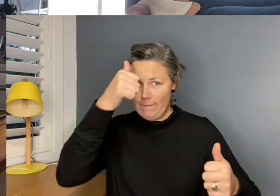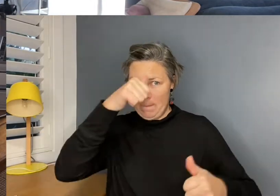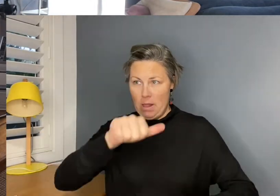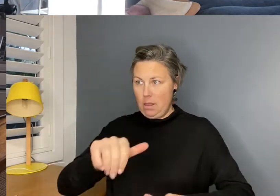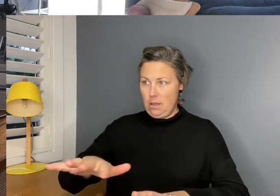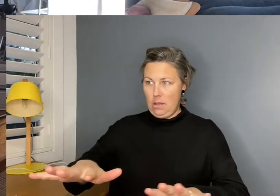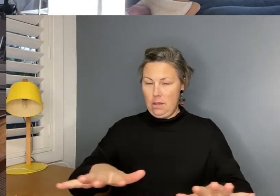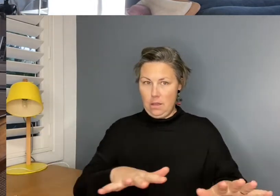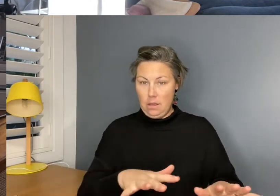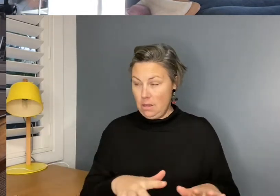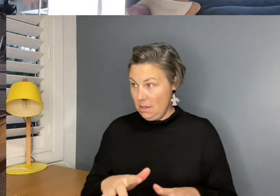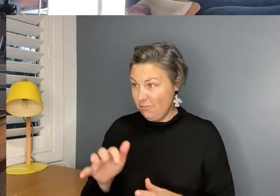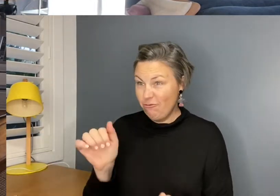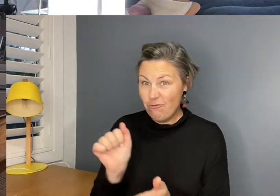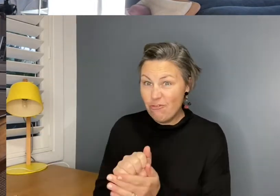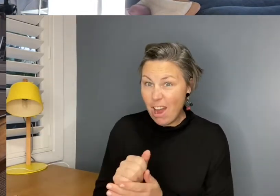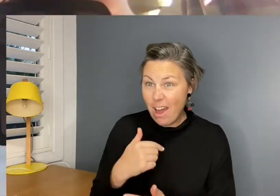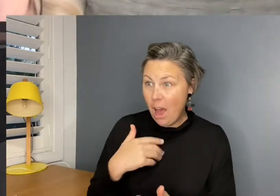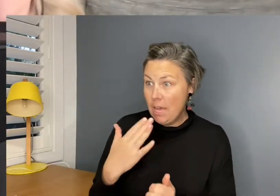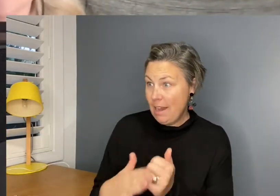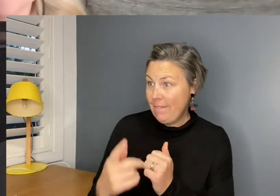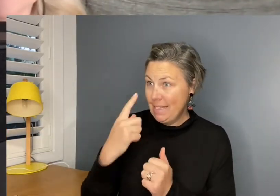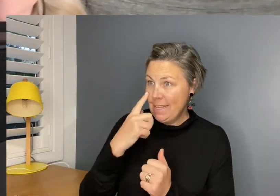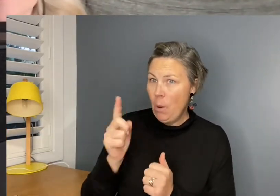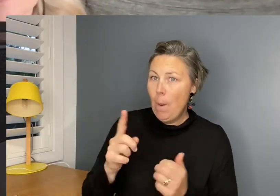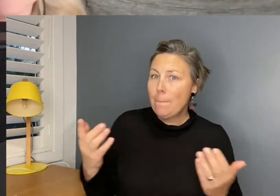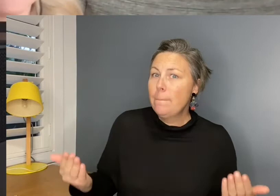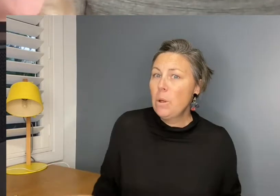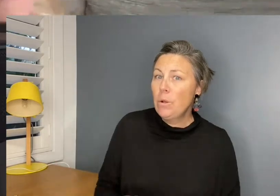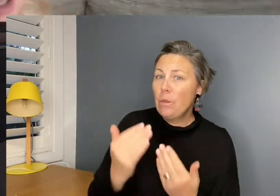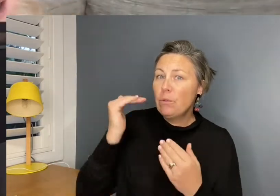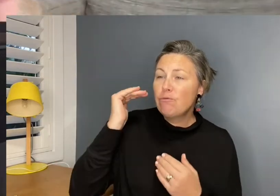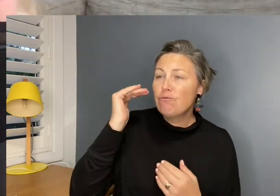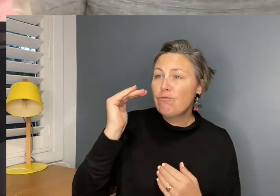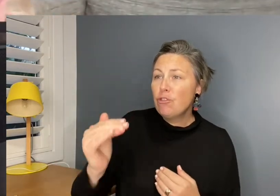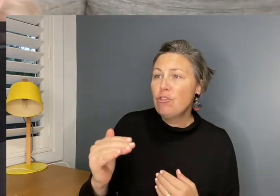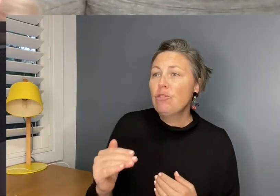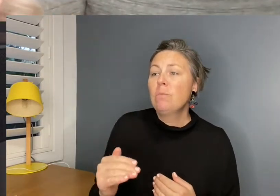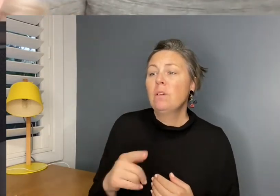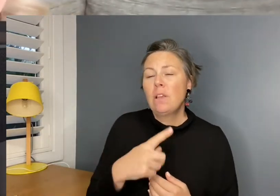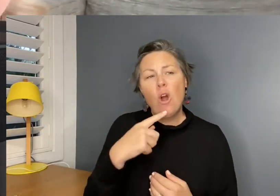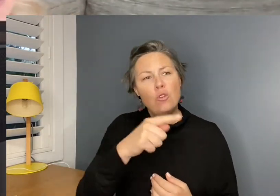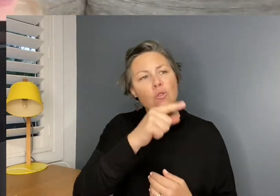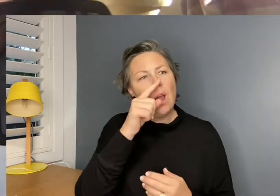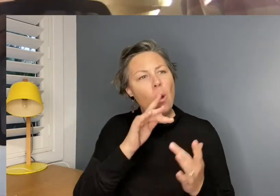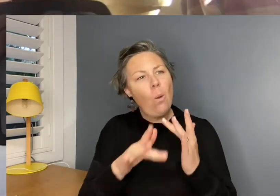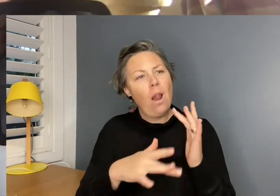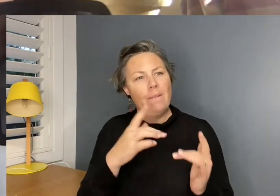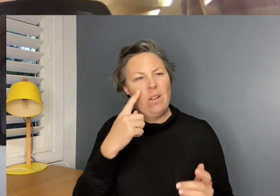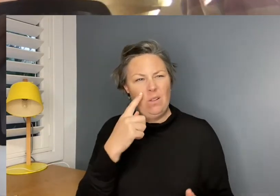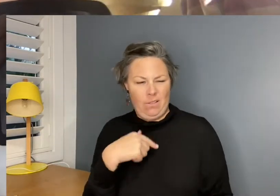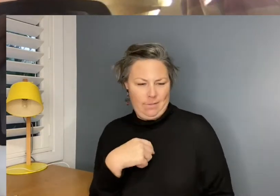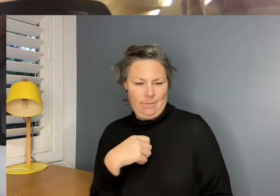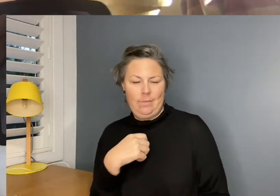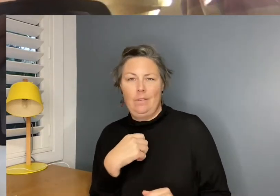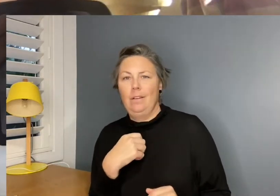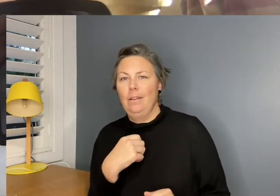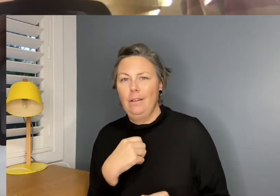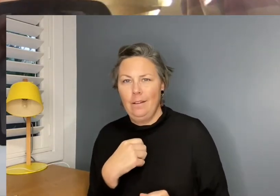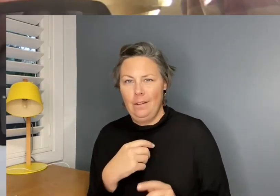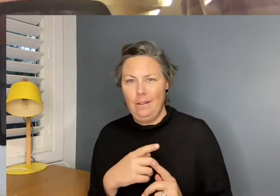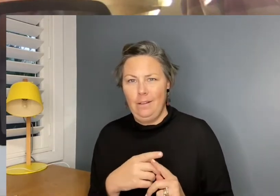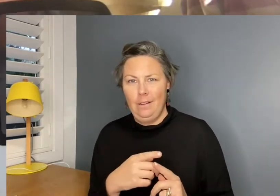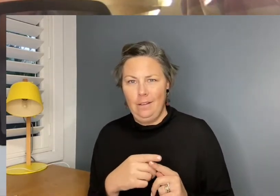a bed, and there's a window. Yeah. Okay, so she was there. So this is all playing out nicely. So when